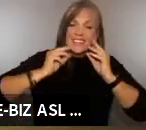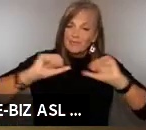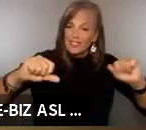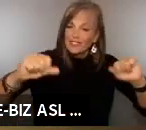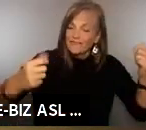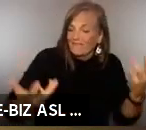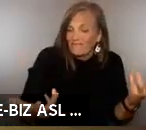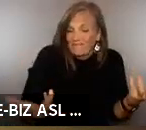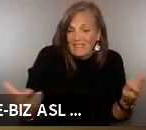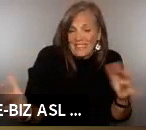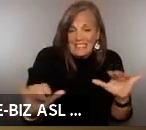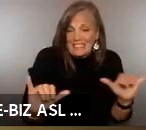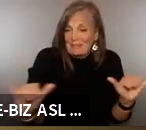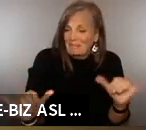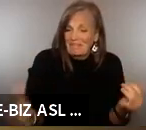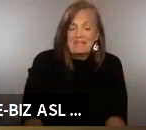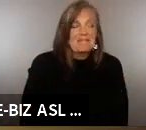because